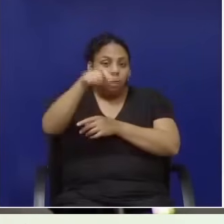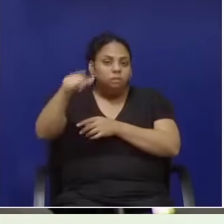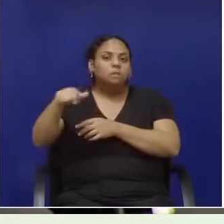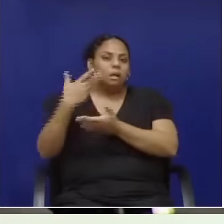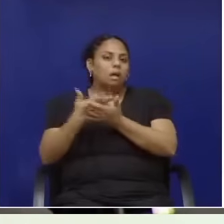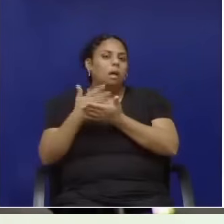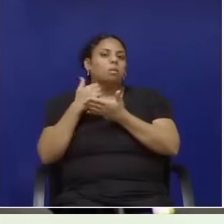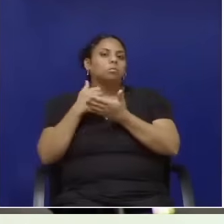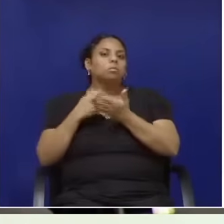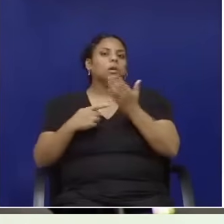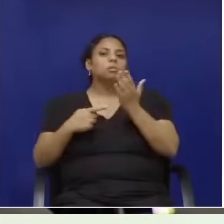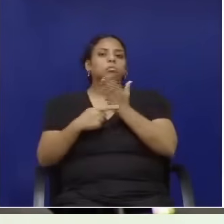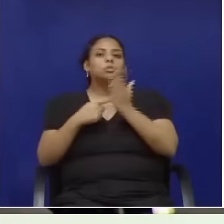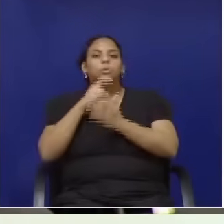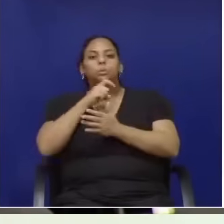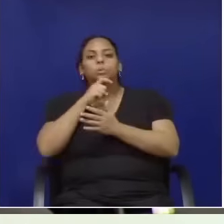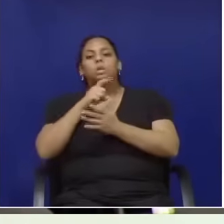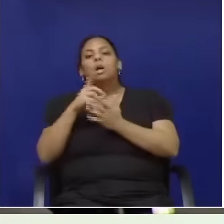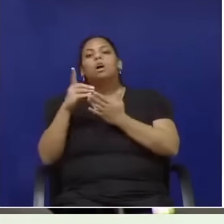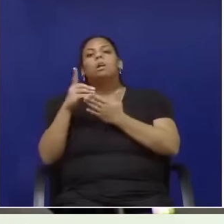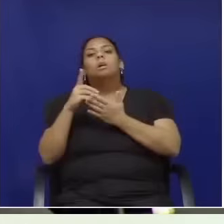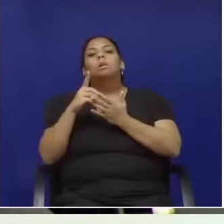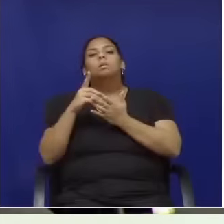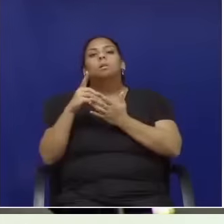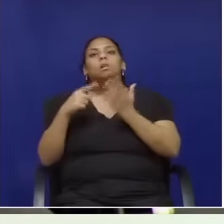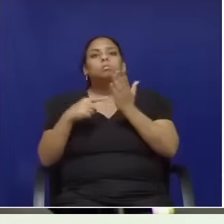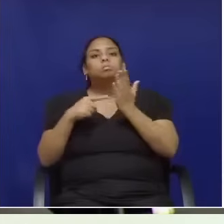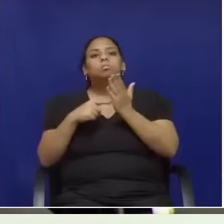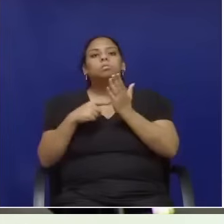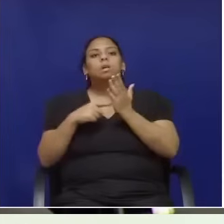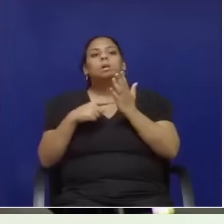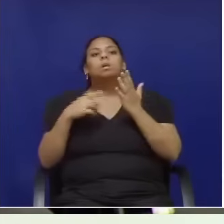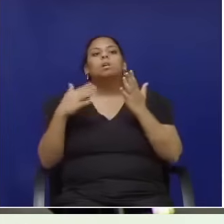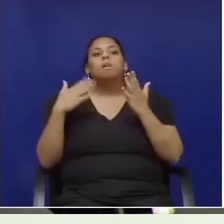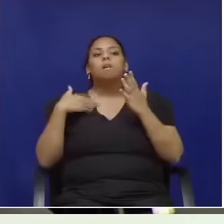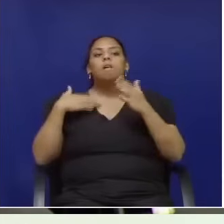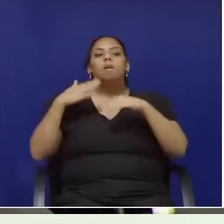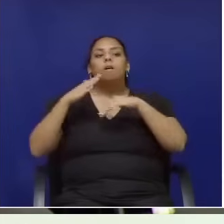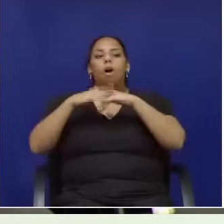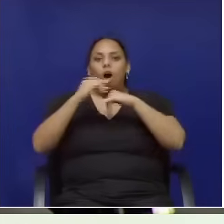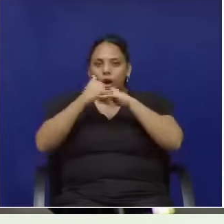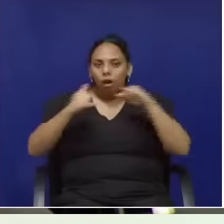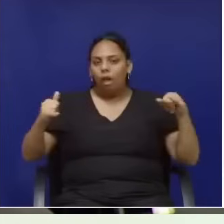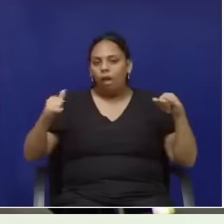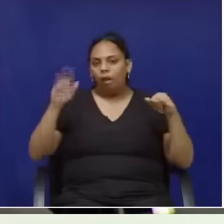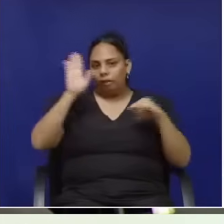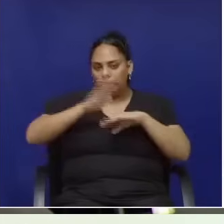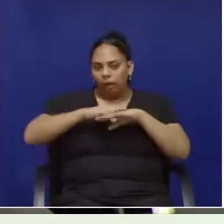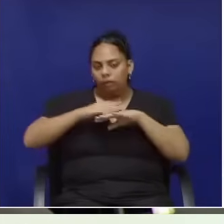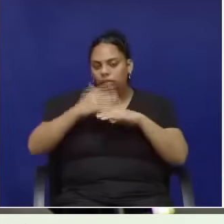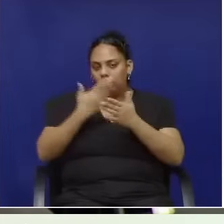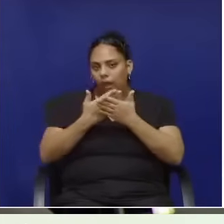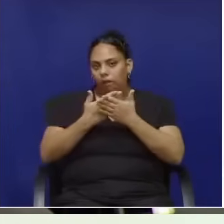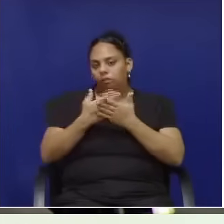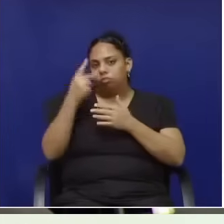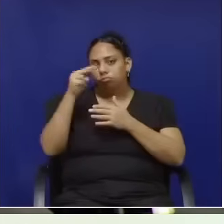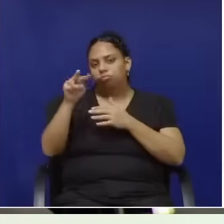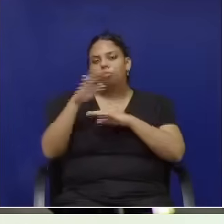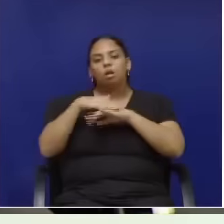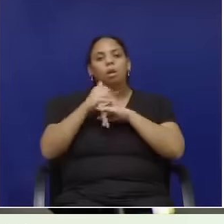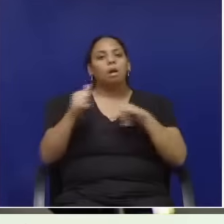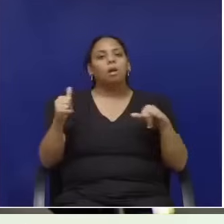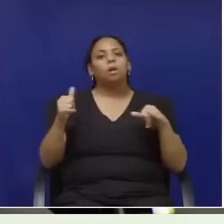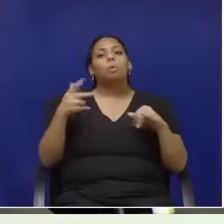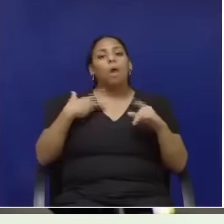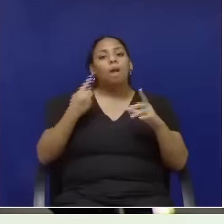available in secure digital format. And we can look at the success we've had in the digital partnership